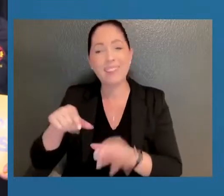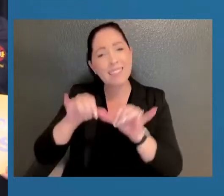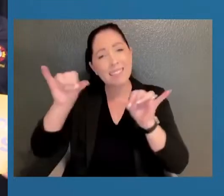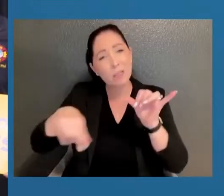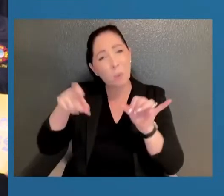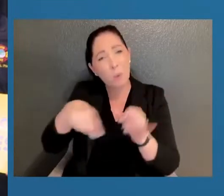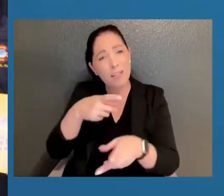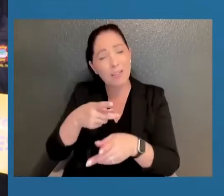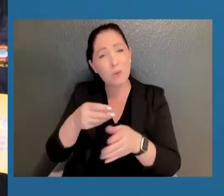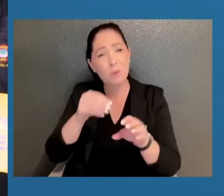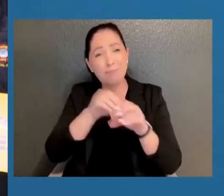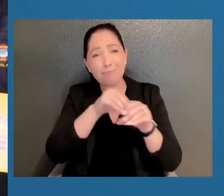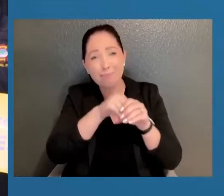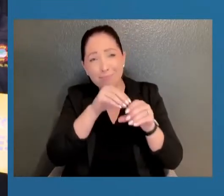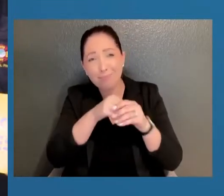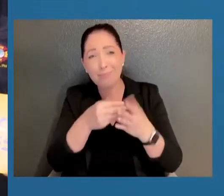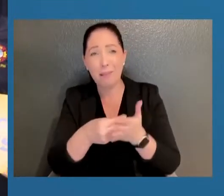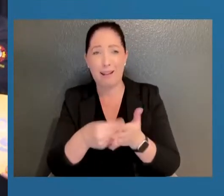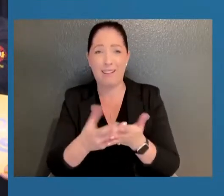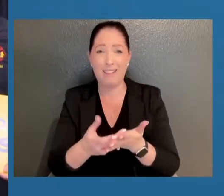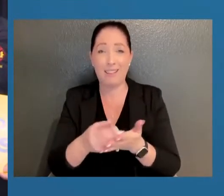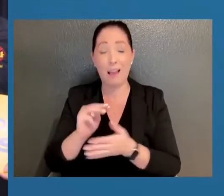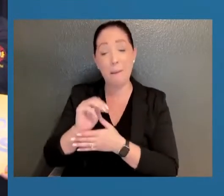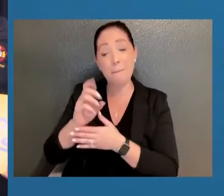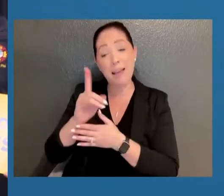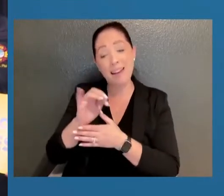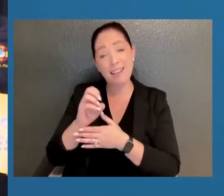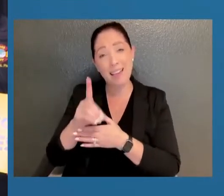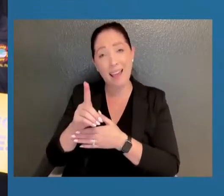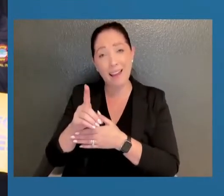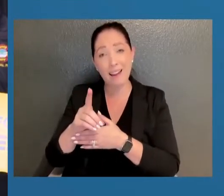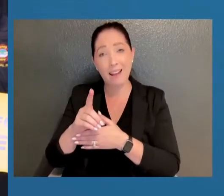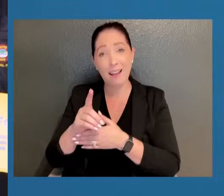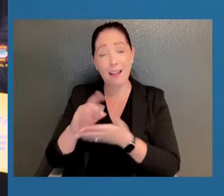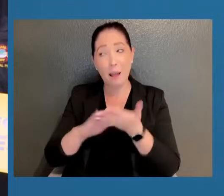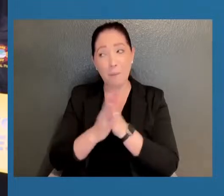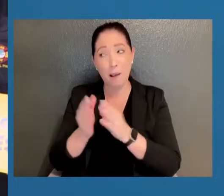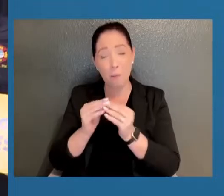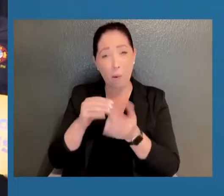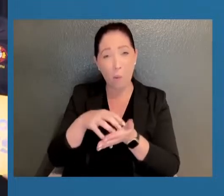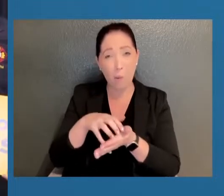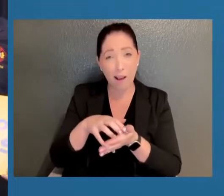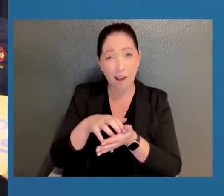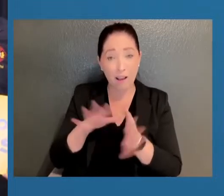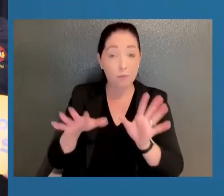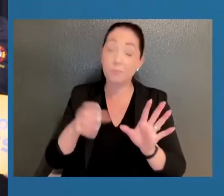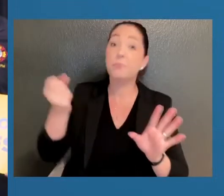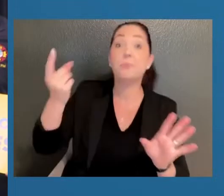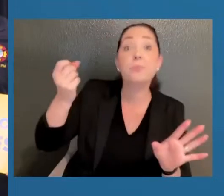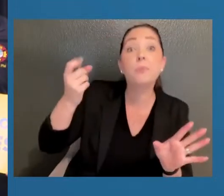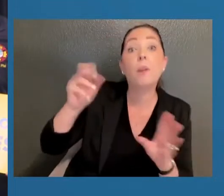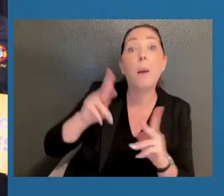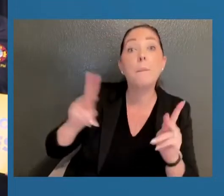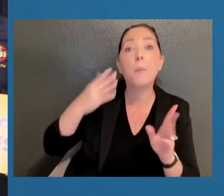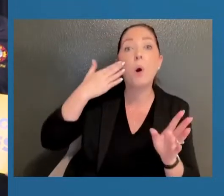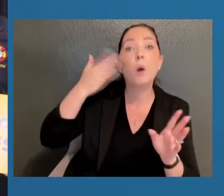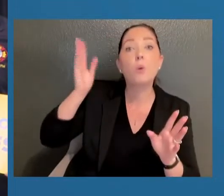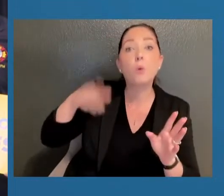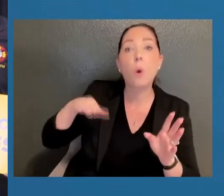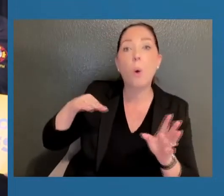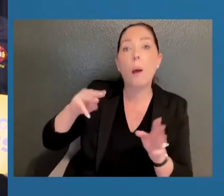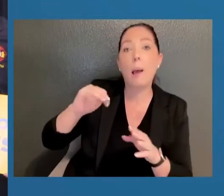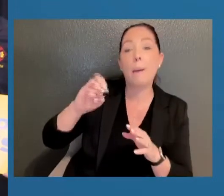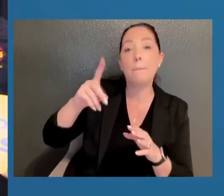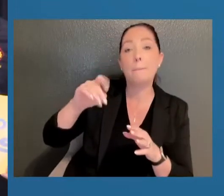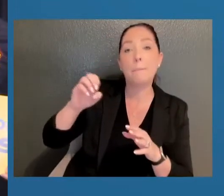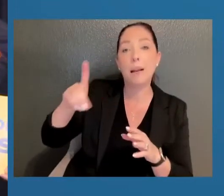So instead of weakening Medicaid, which, by the way, most people don't know that Medicaid is the biggest insurer, the government,